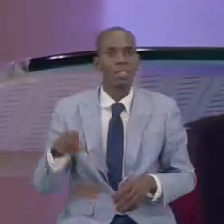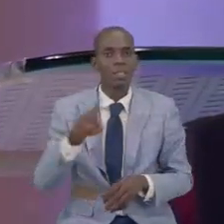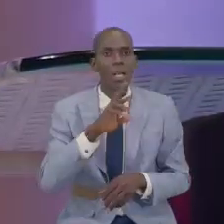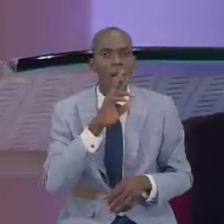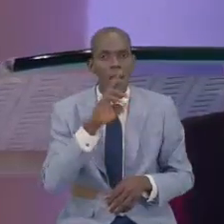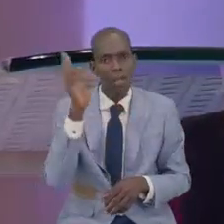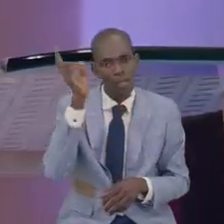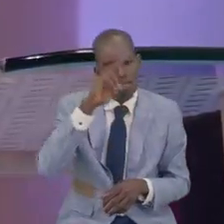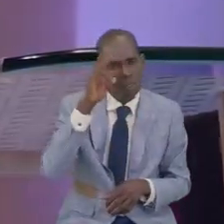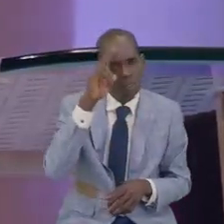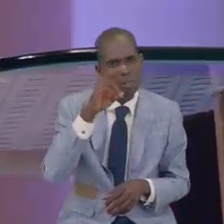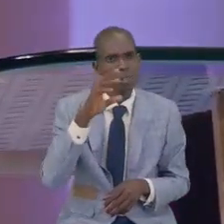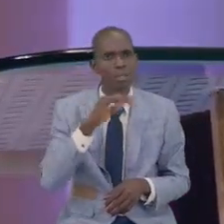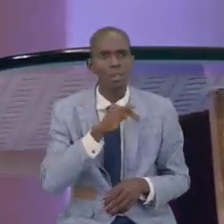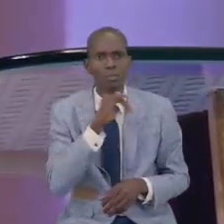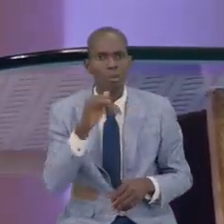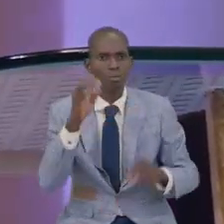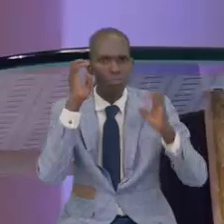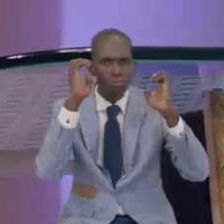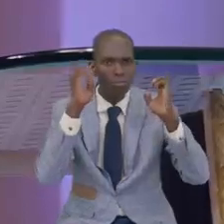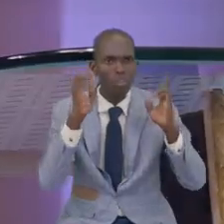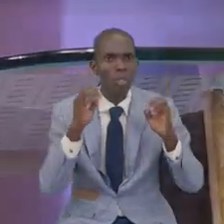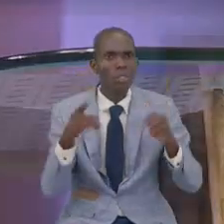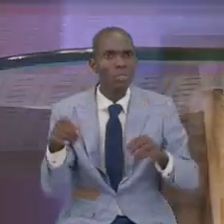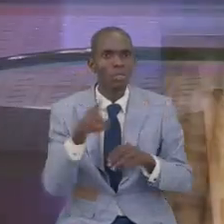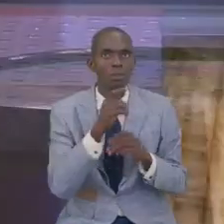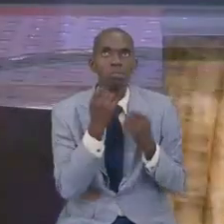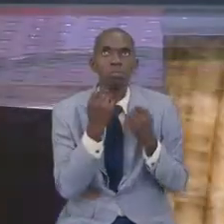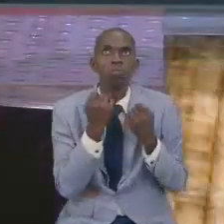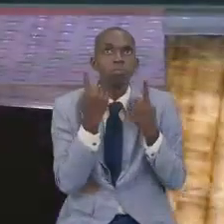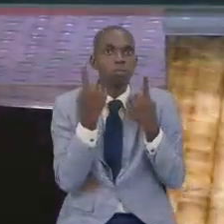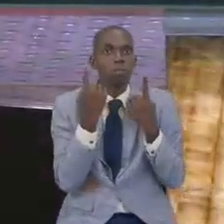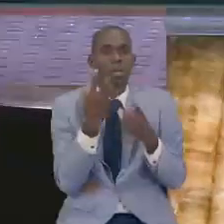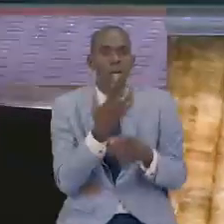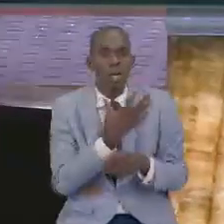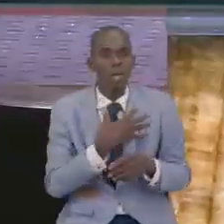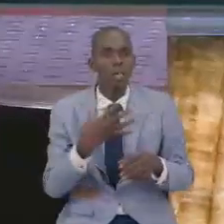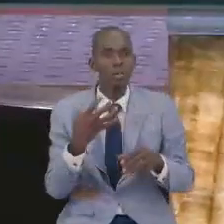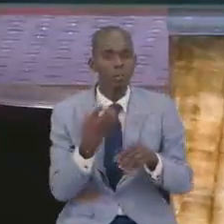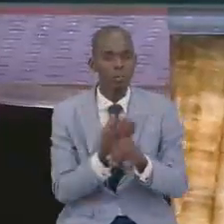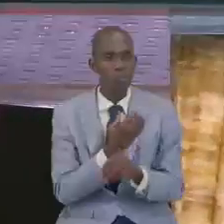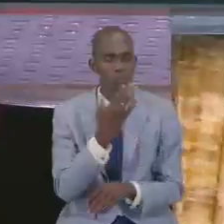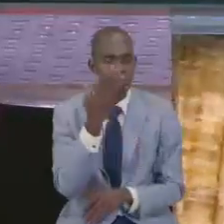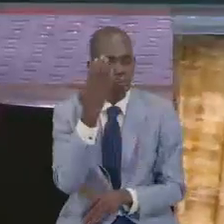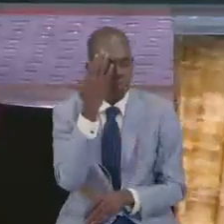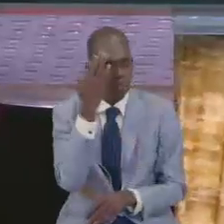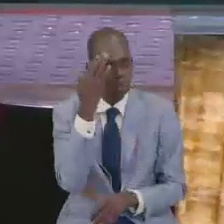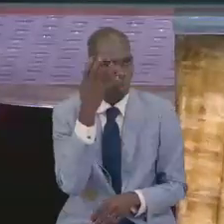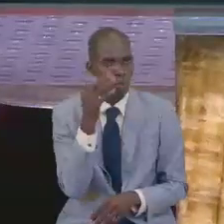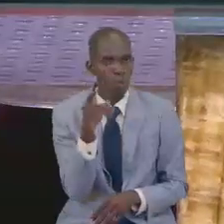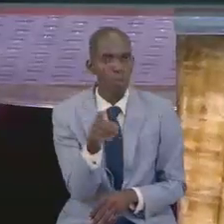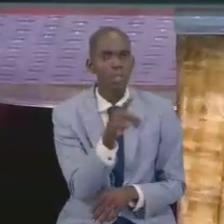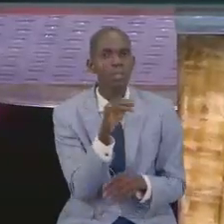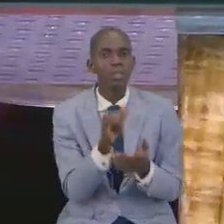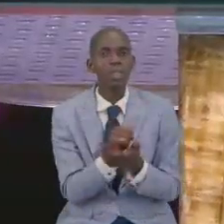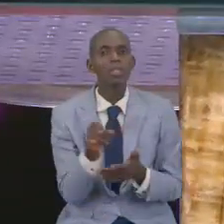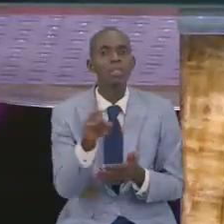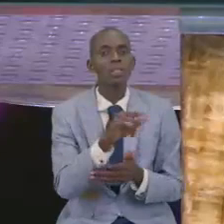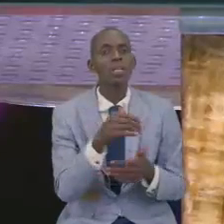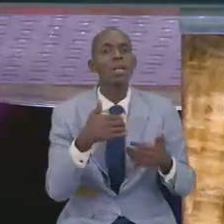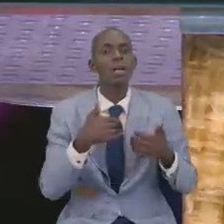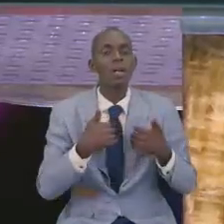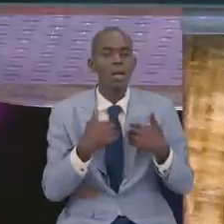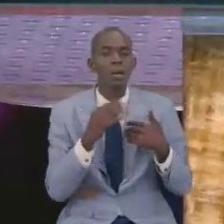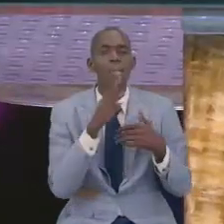They marveled, and they took knowledge of them, that they had been